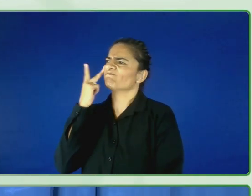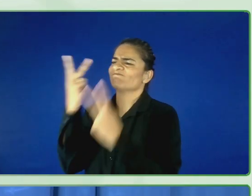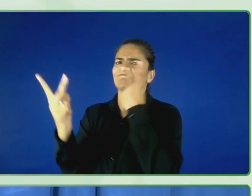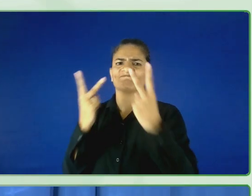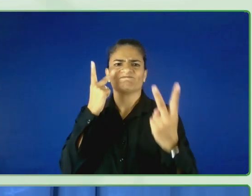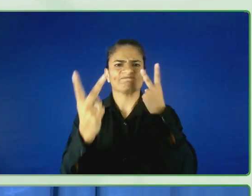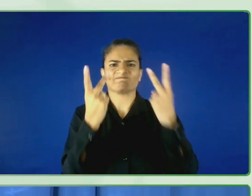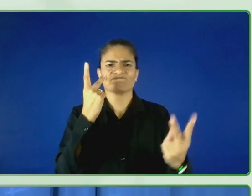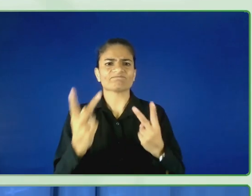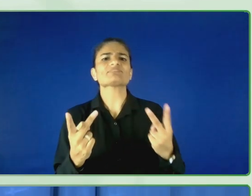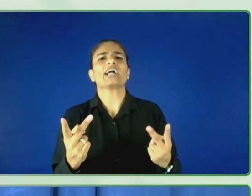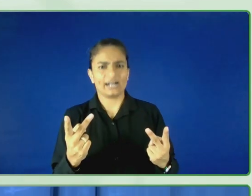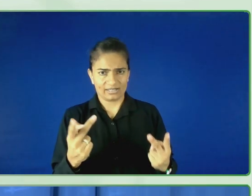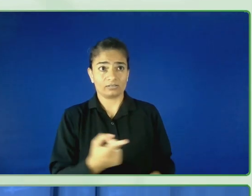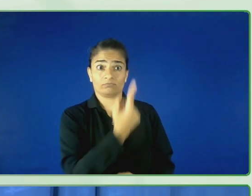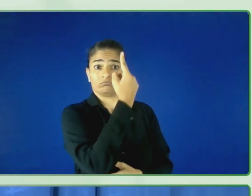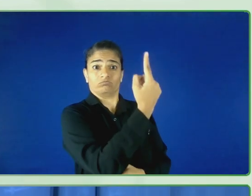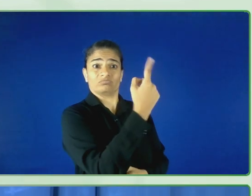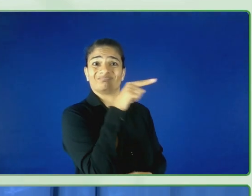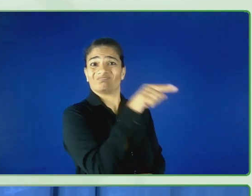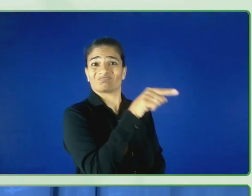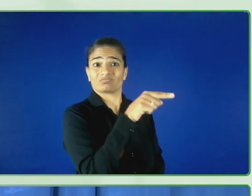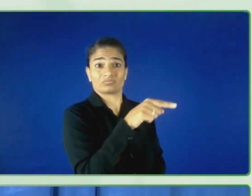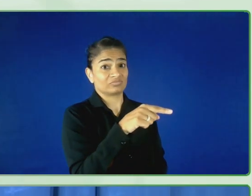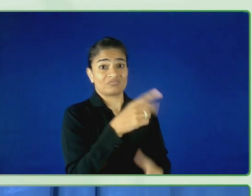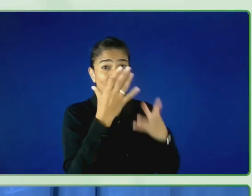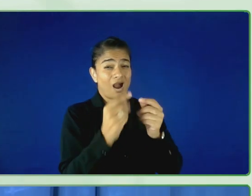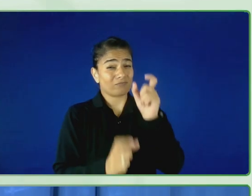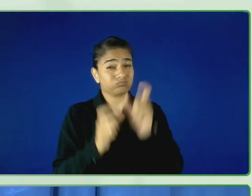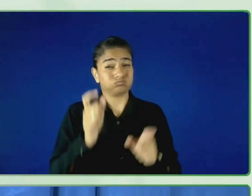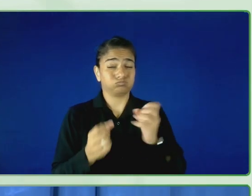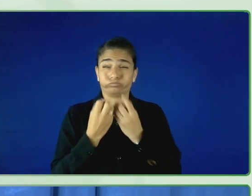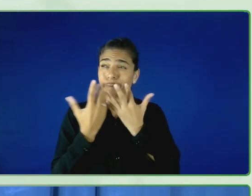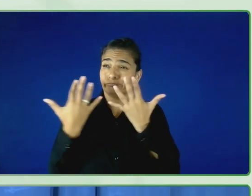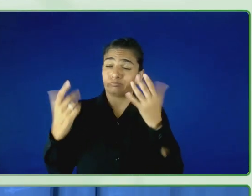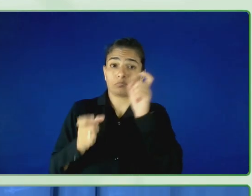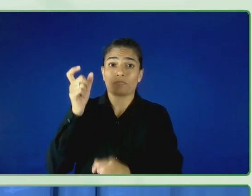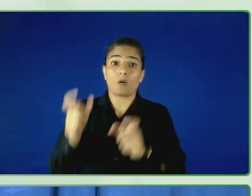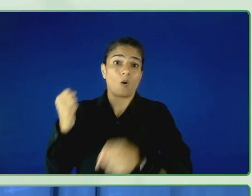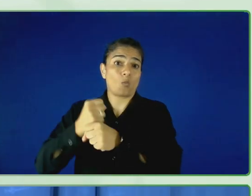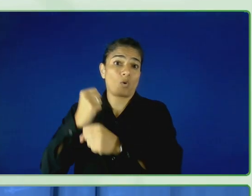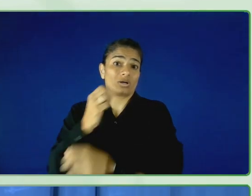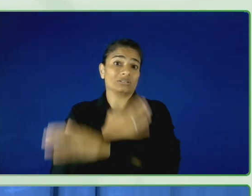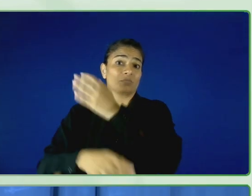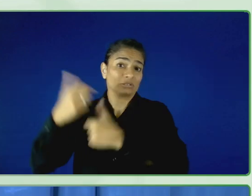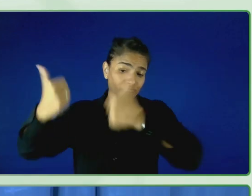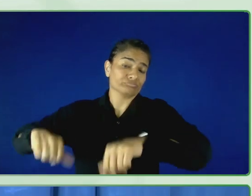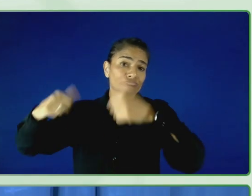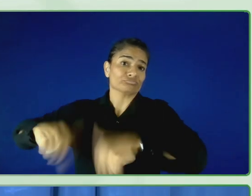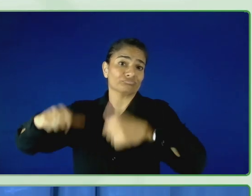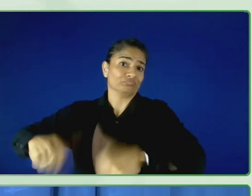than 85 million people with disabilities, and the unemployment rate is plus